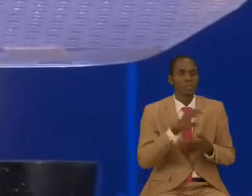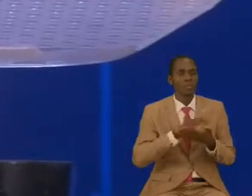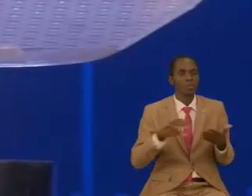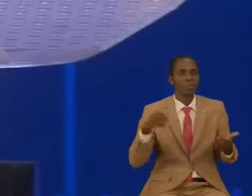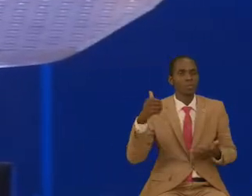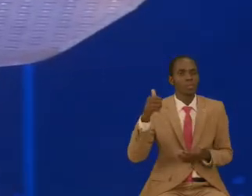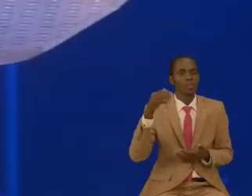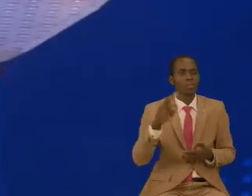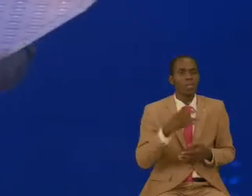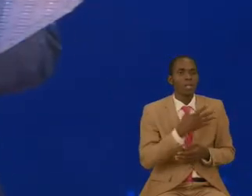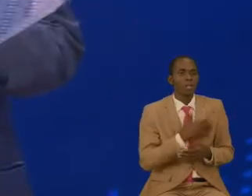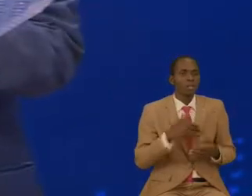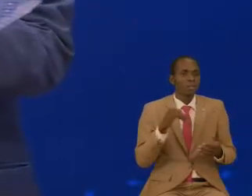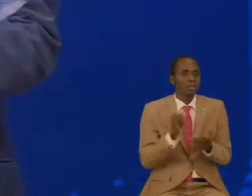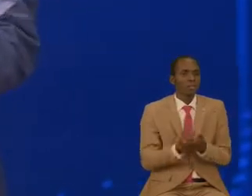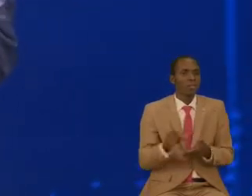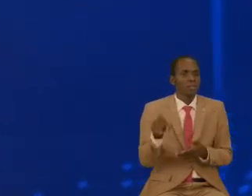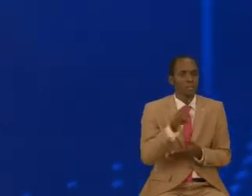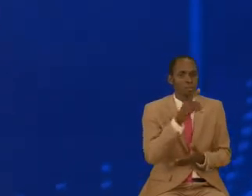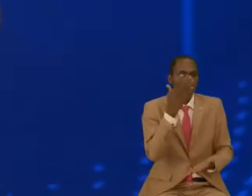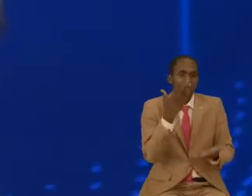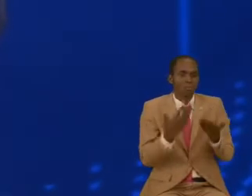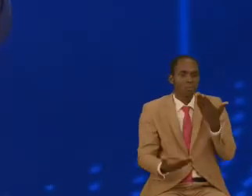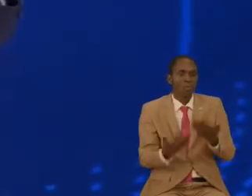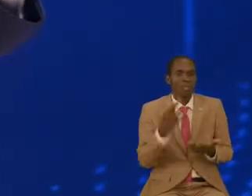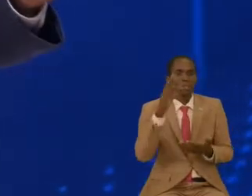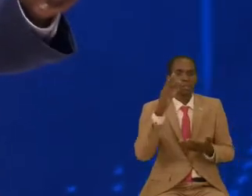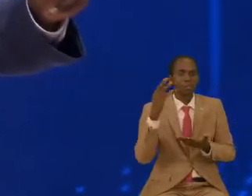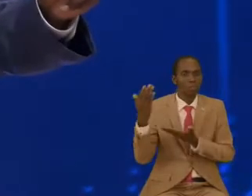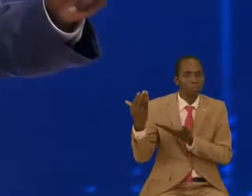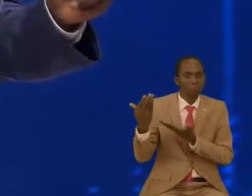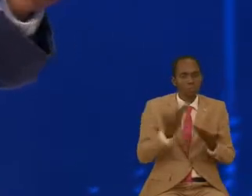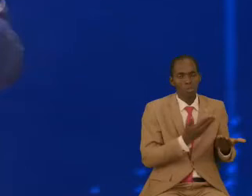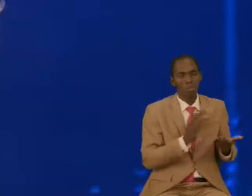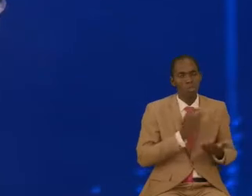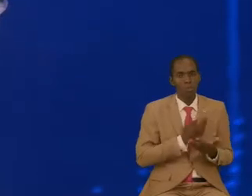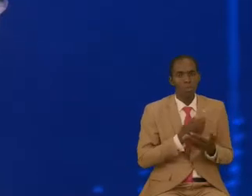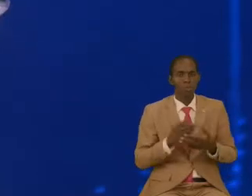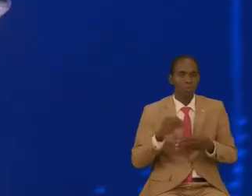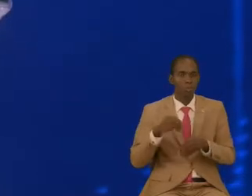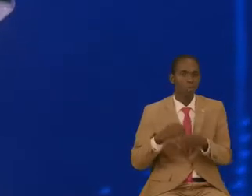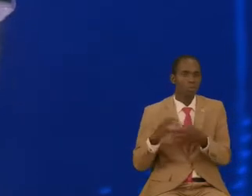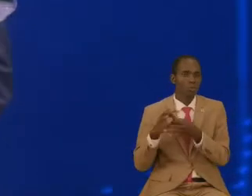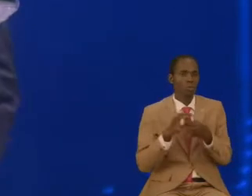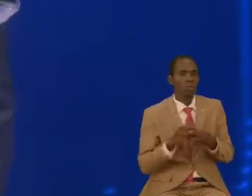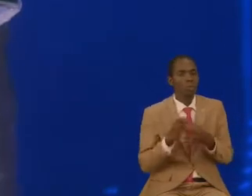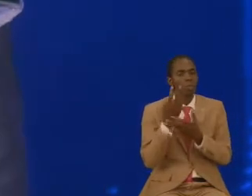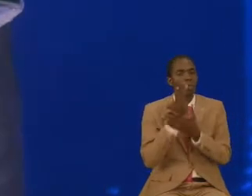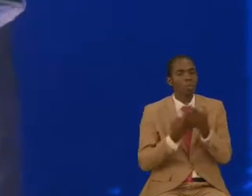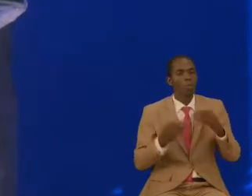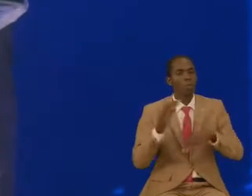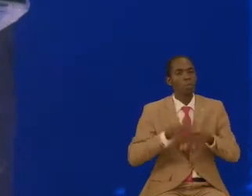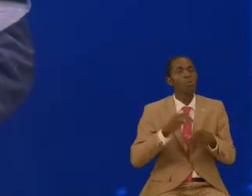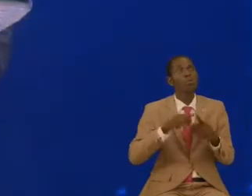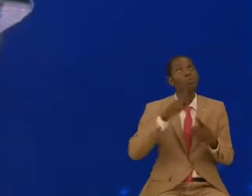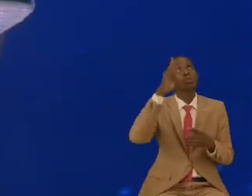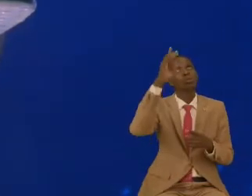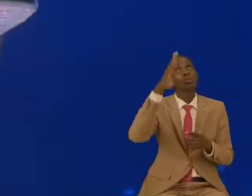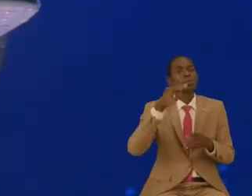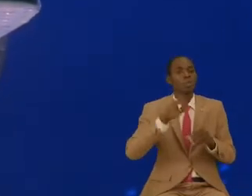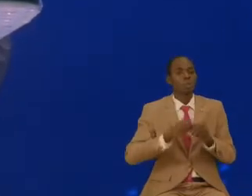says, and that he might reconcile both unto God in one